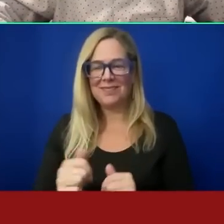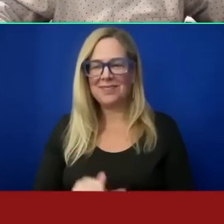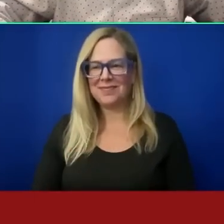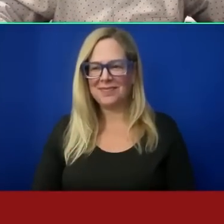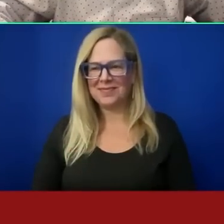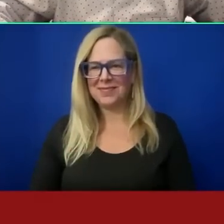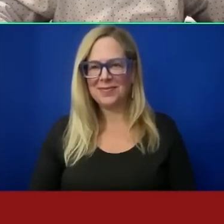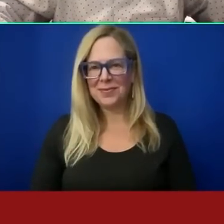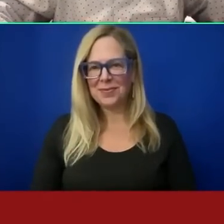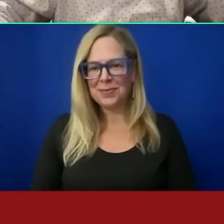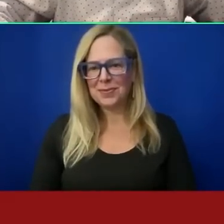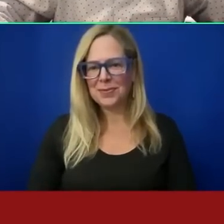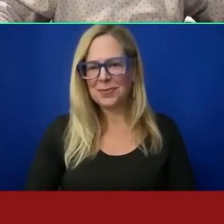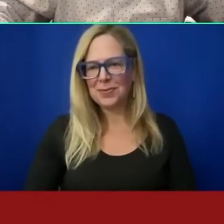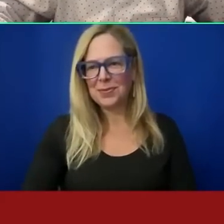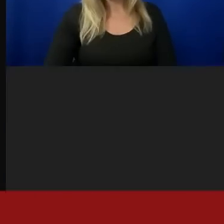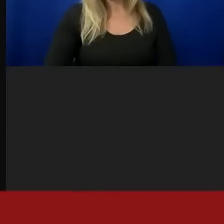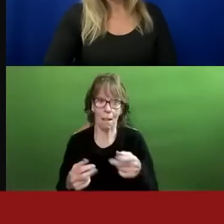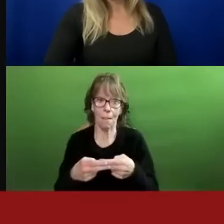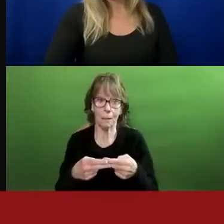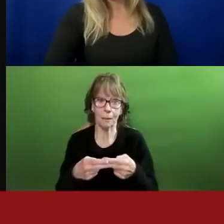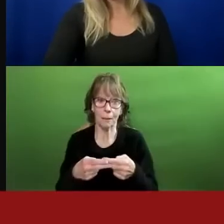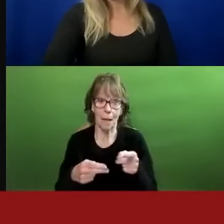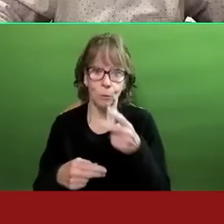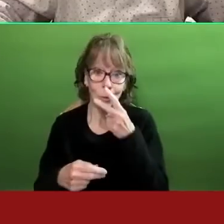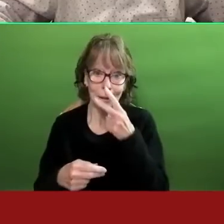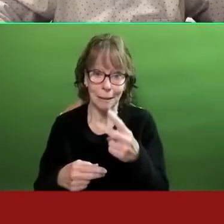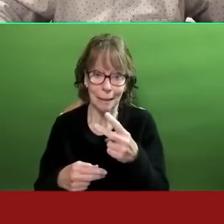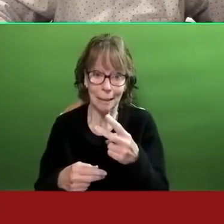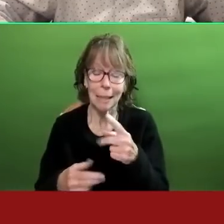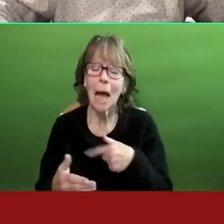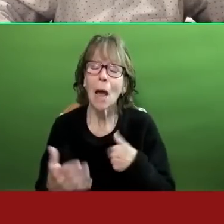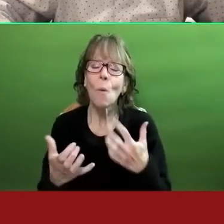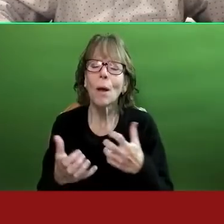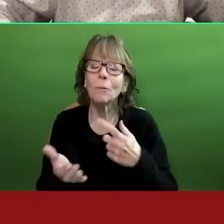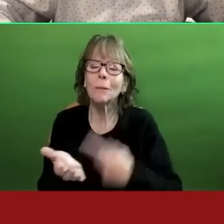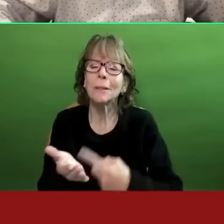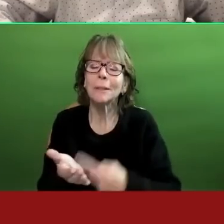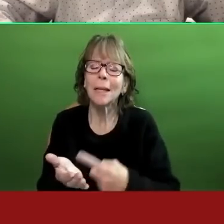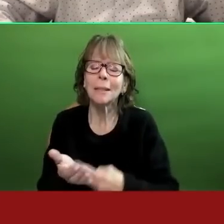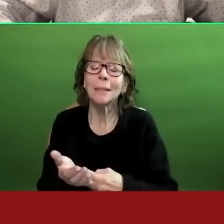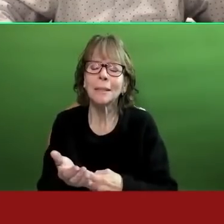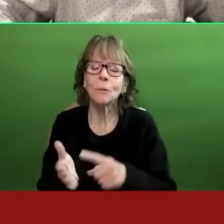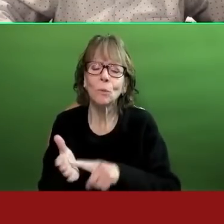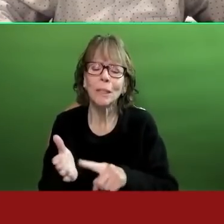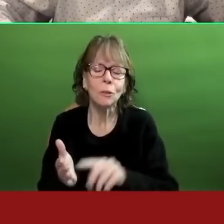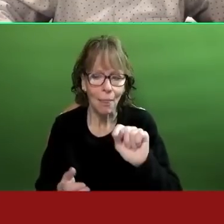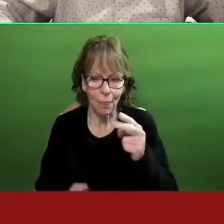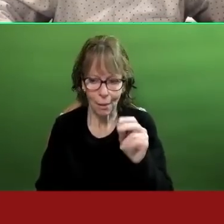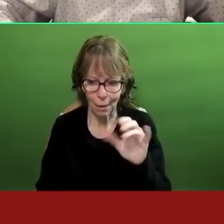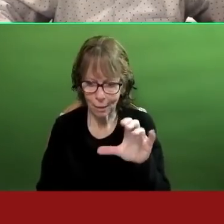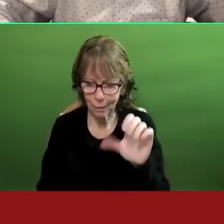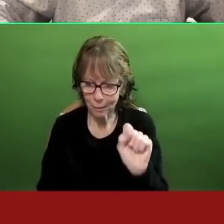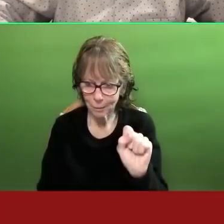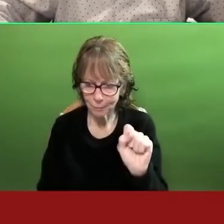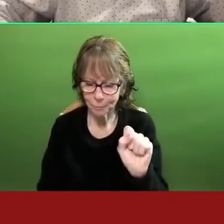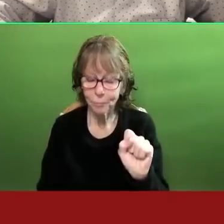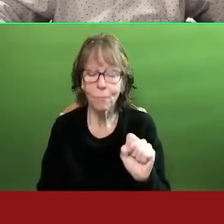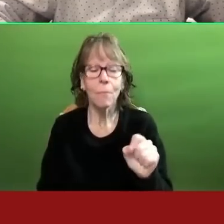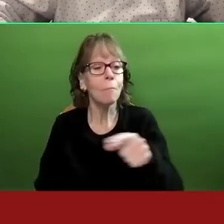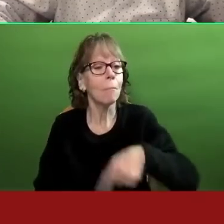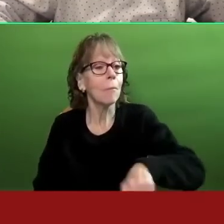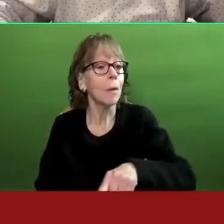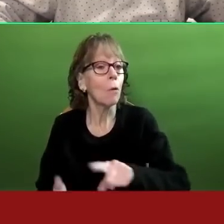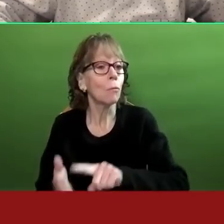So in this slide, what I want to talk about are the research ethics and talk about how, as researchers, we